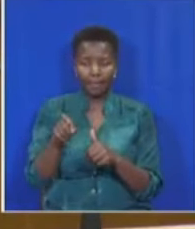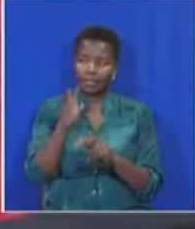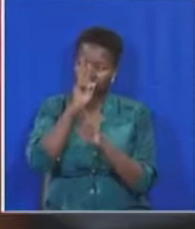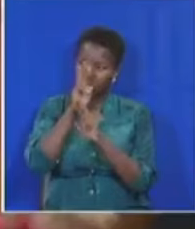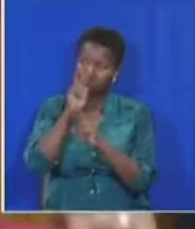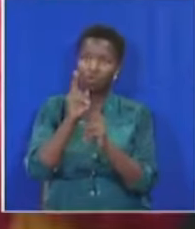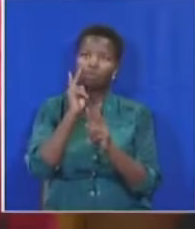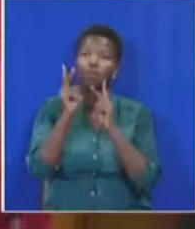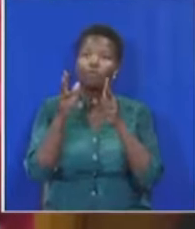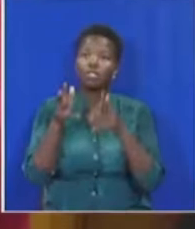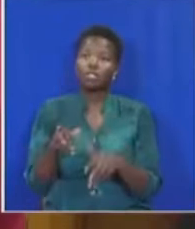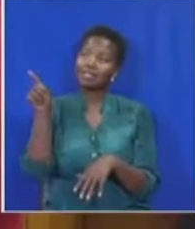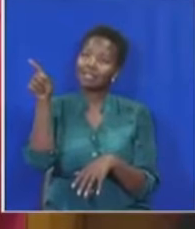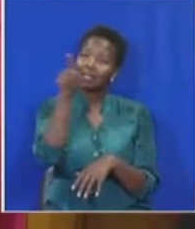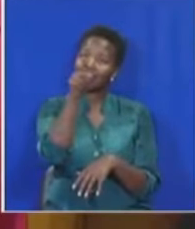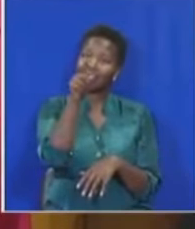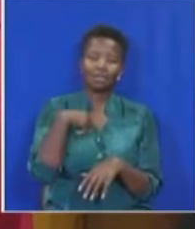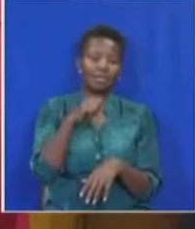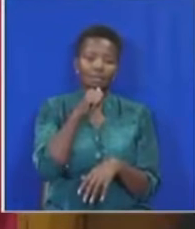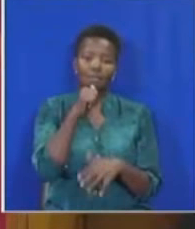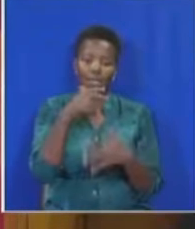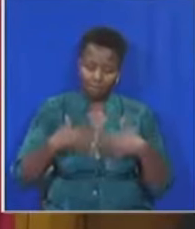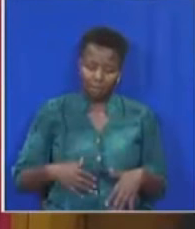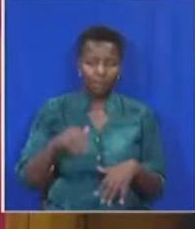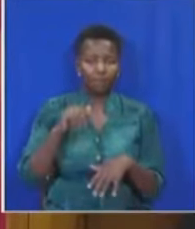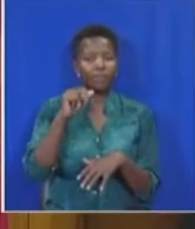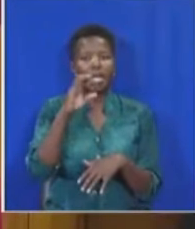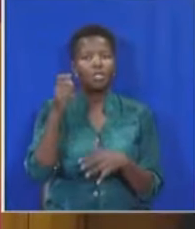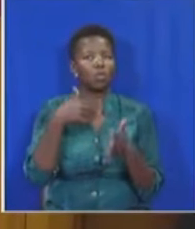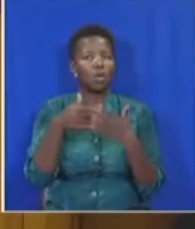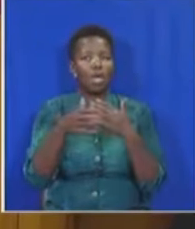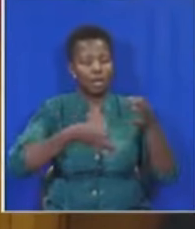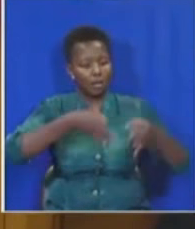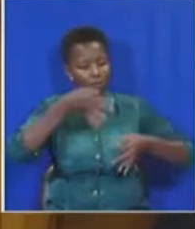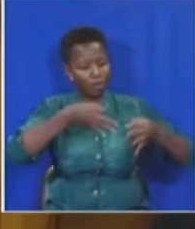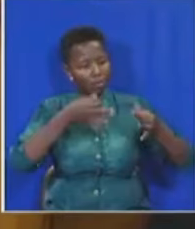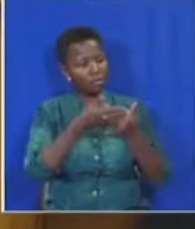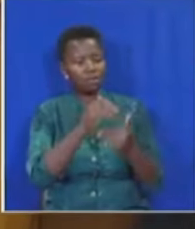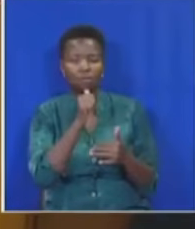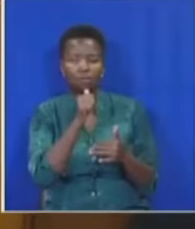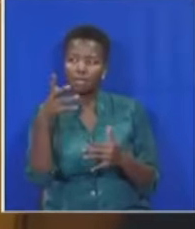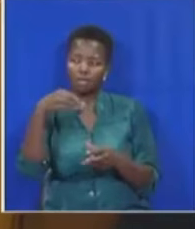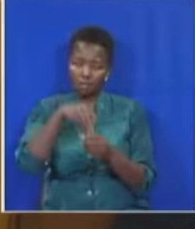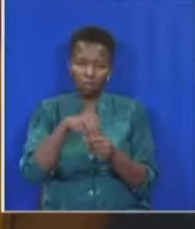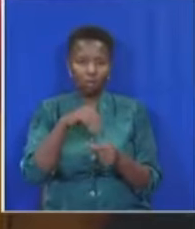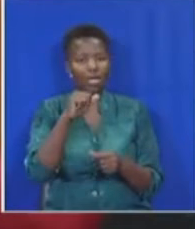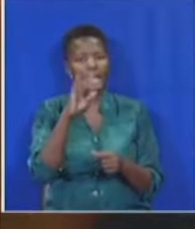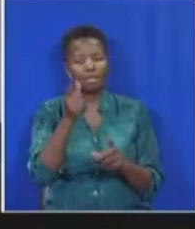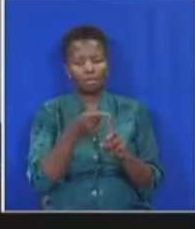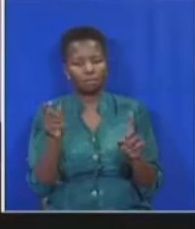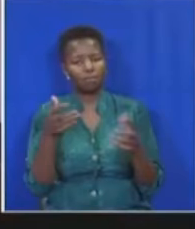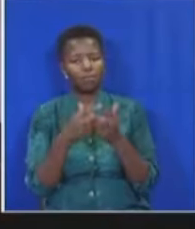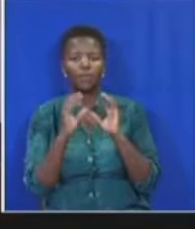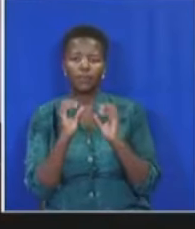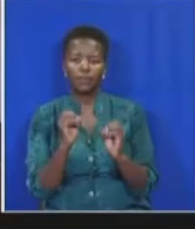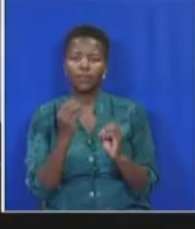in the gallery, whether they are ANC or any political party. Their political affiliation is irrelevant, honorable